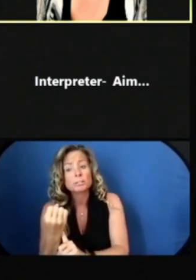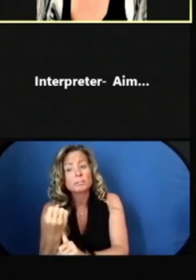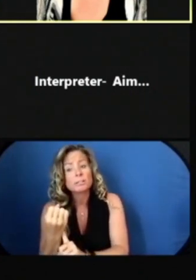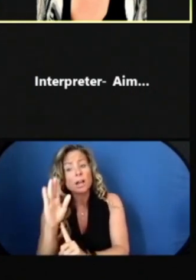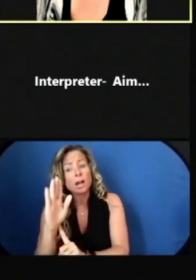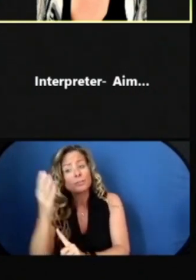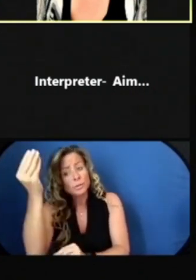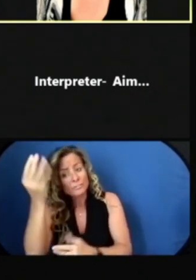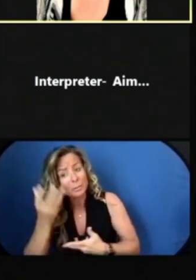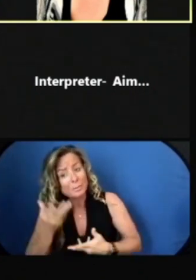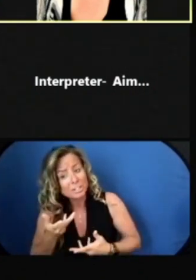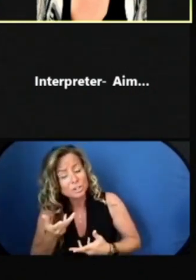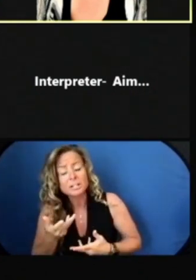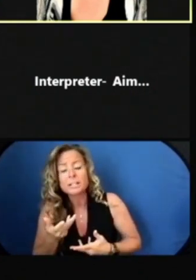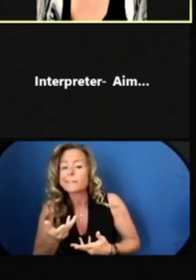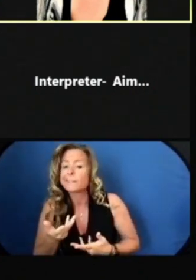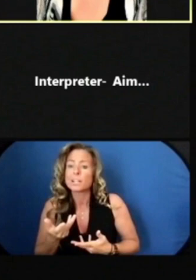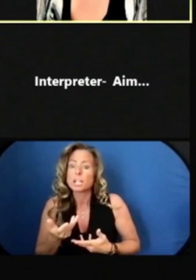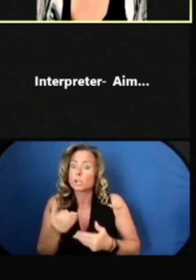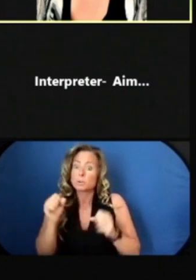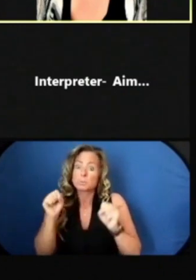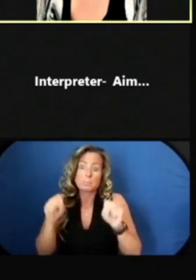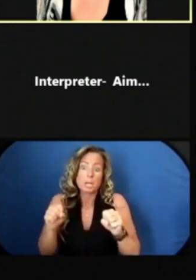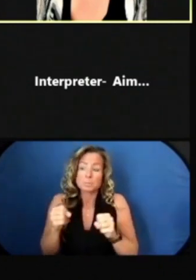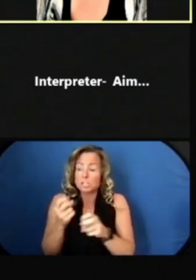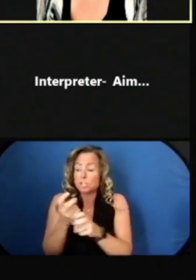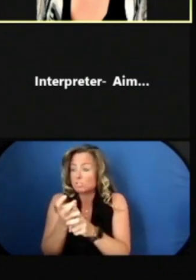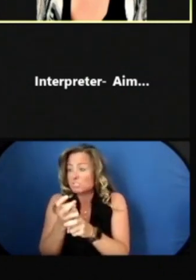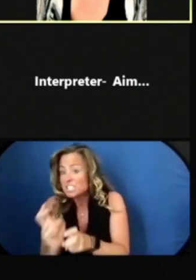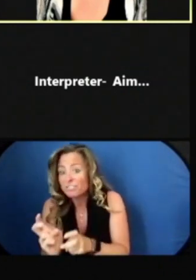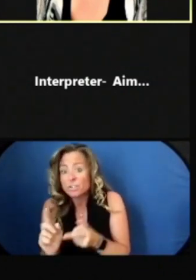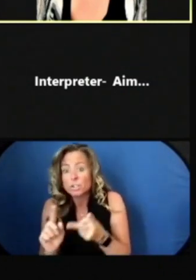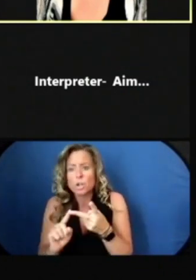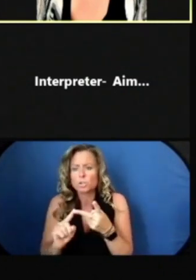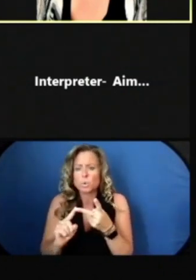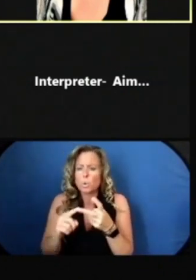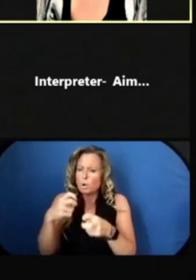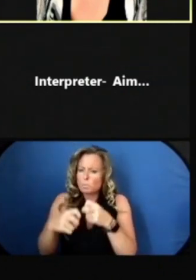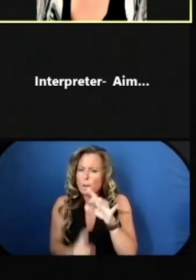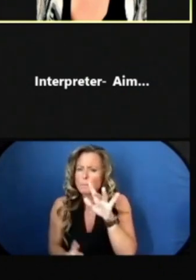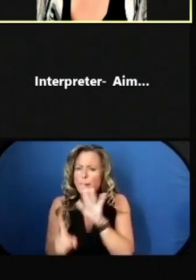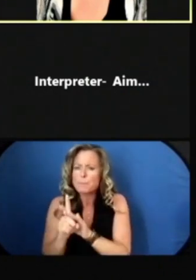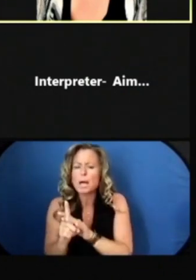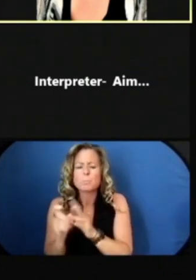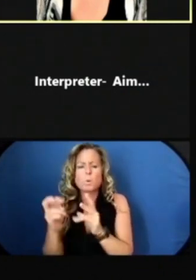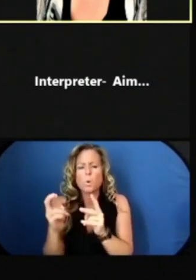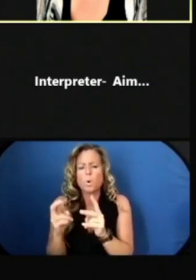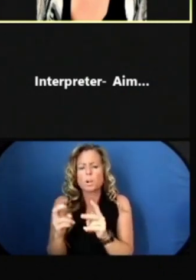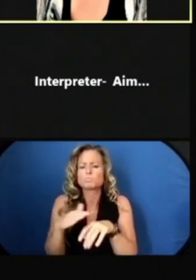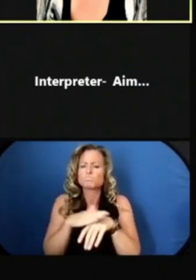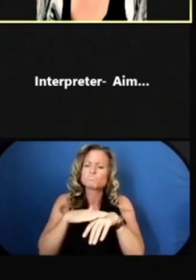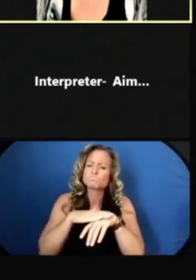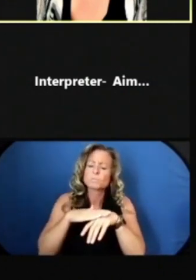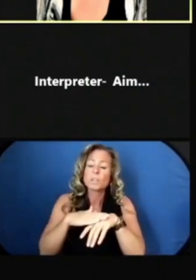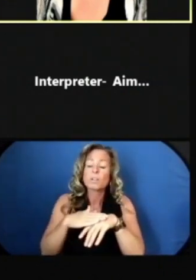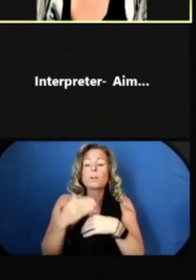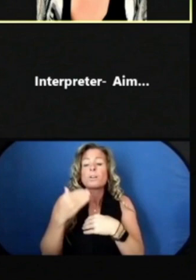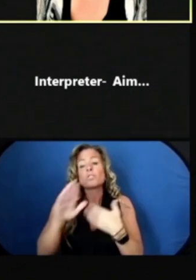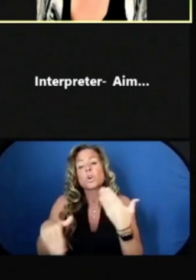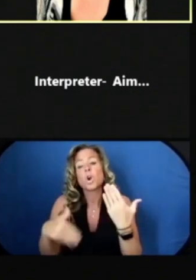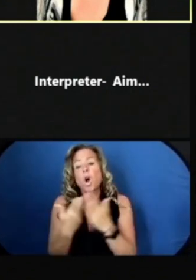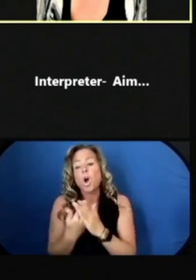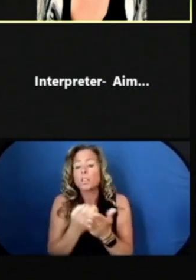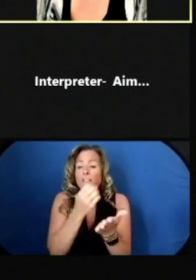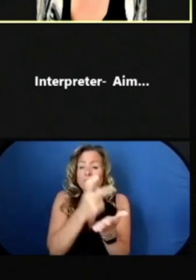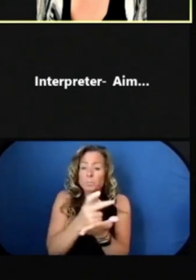less relevant or too difficult or maybe even problematic to incorporate affirmative themes